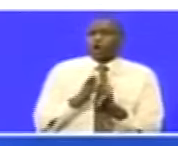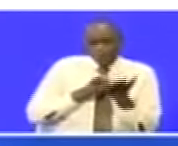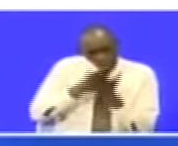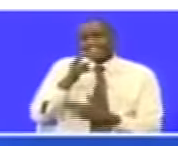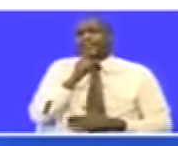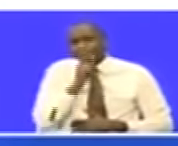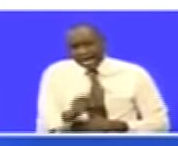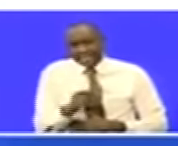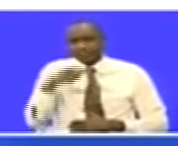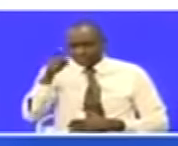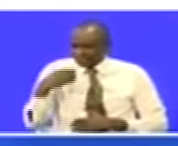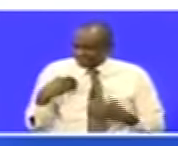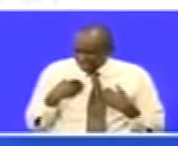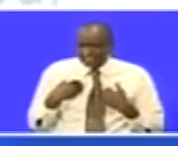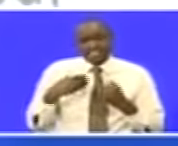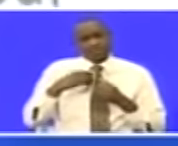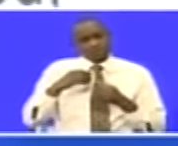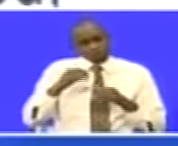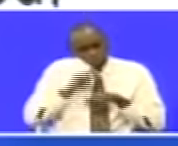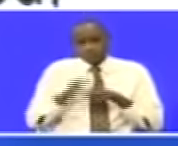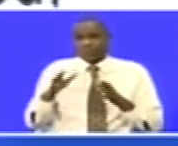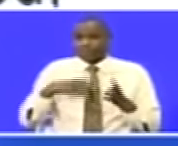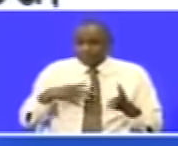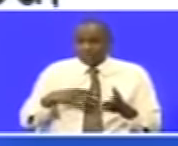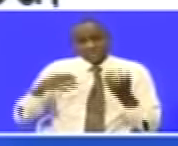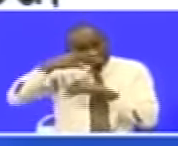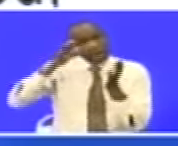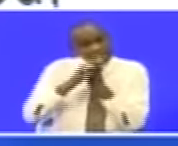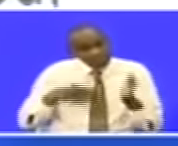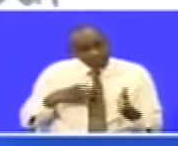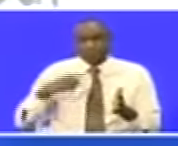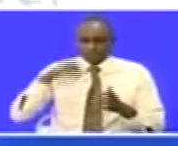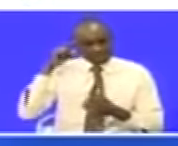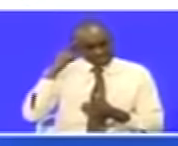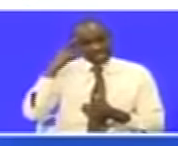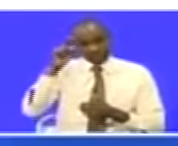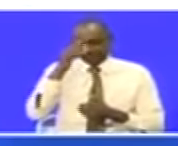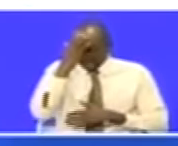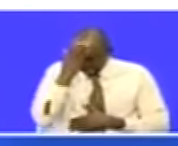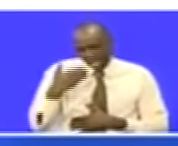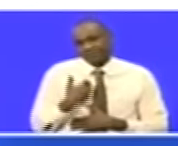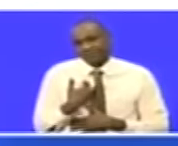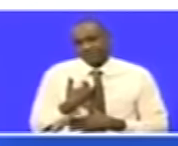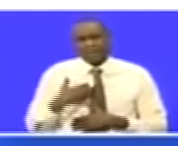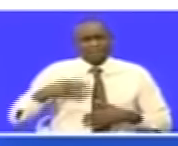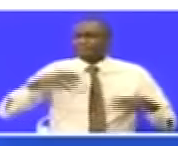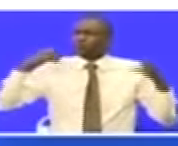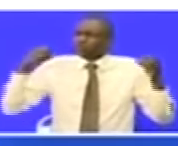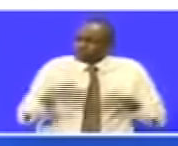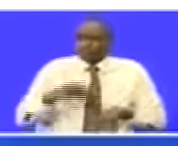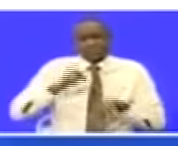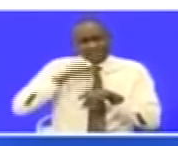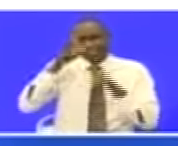who exuded intellect and kindness with whoever he interacted with. Fellow economists, utterly shocked by the news of